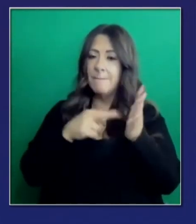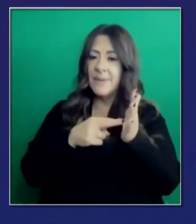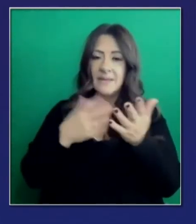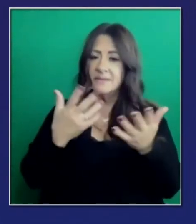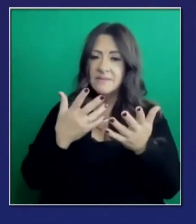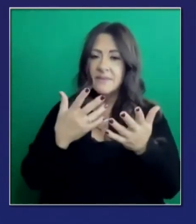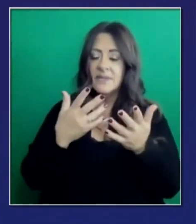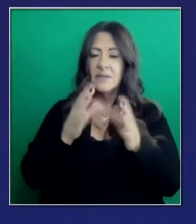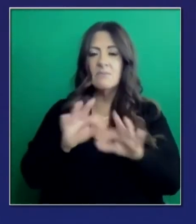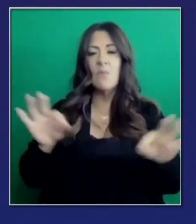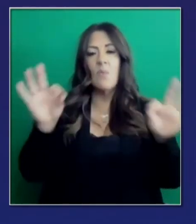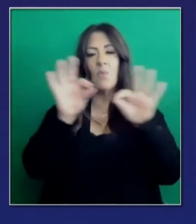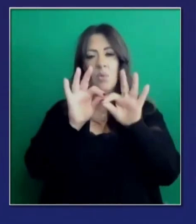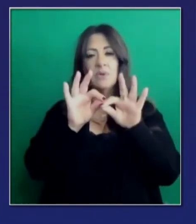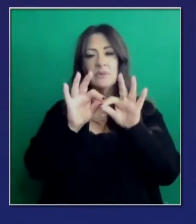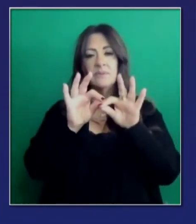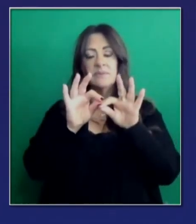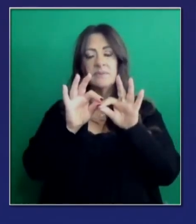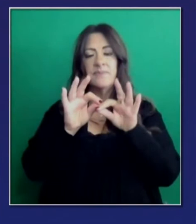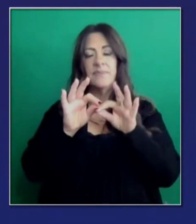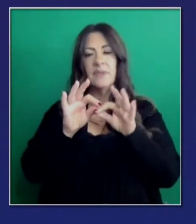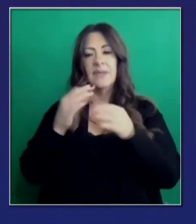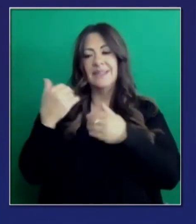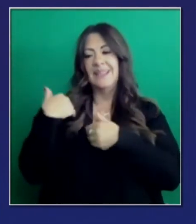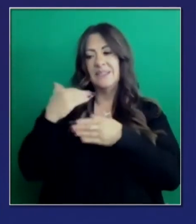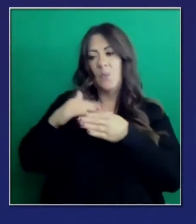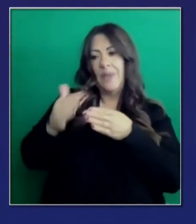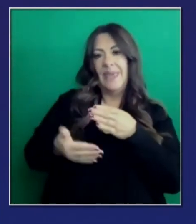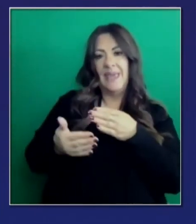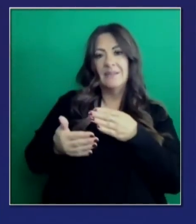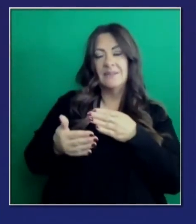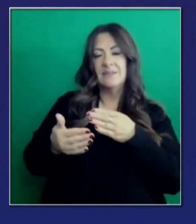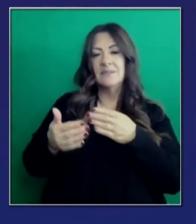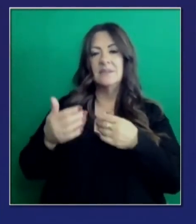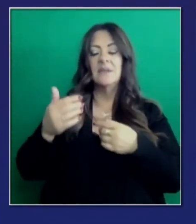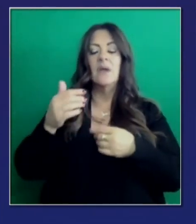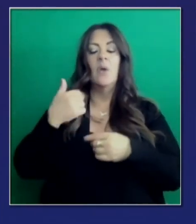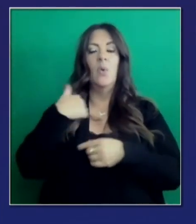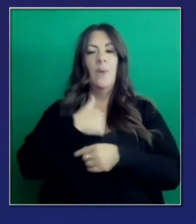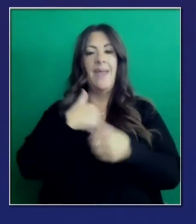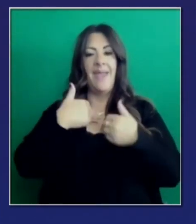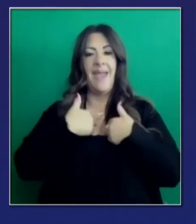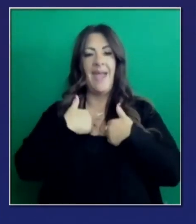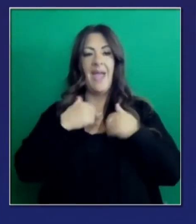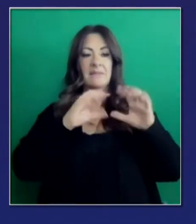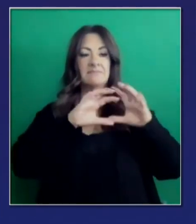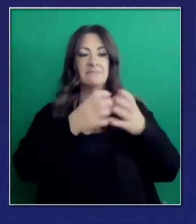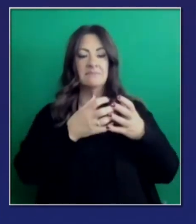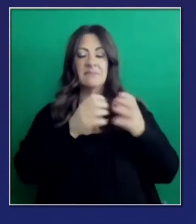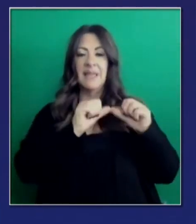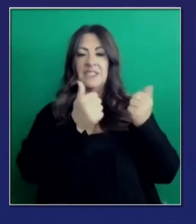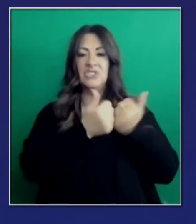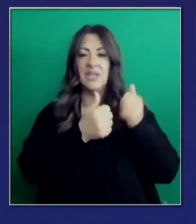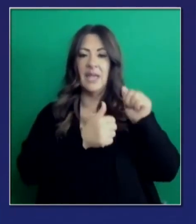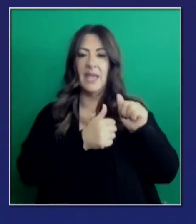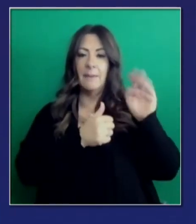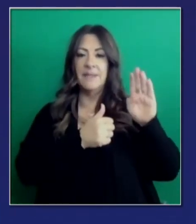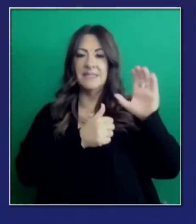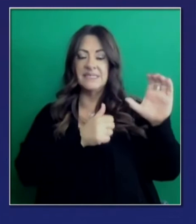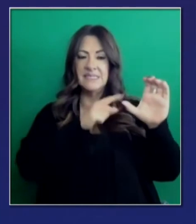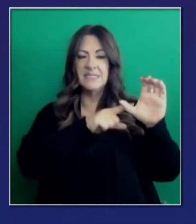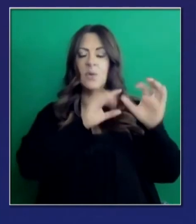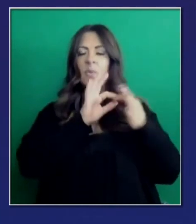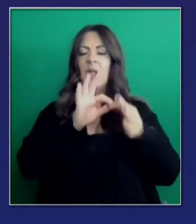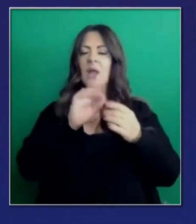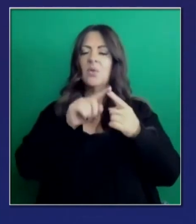over last weekend, we were out there with the alcohol beverage control doing education, not just enforcement,